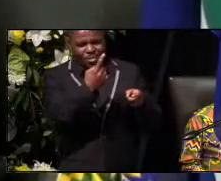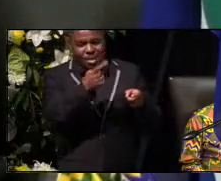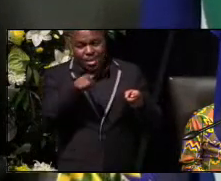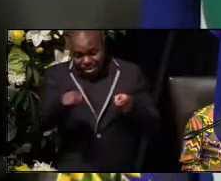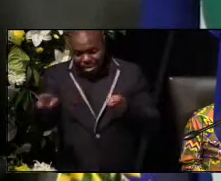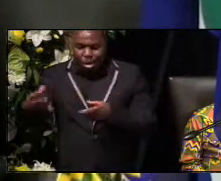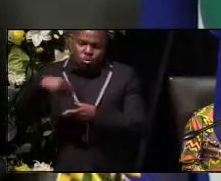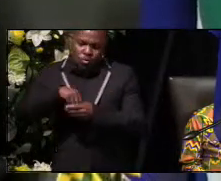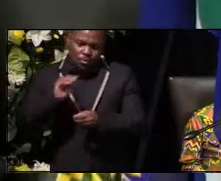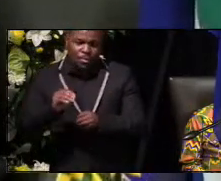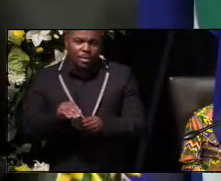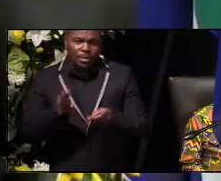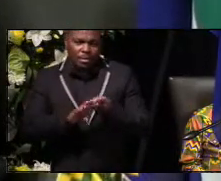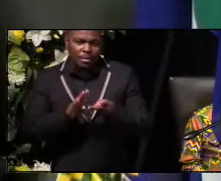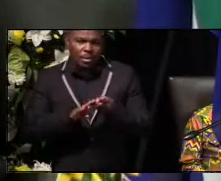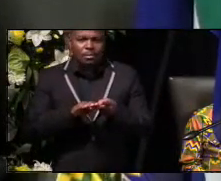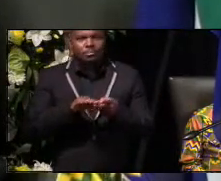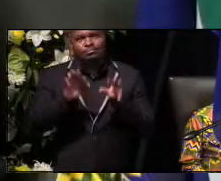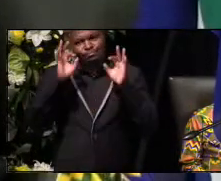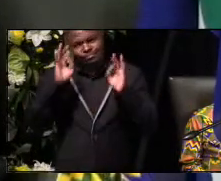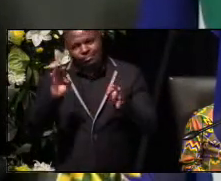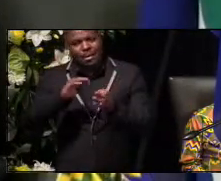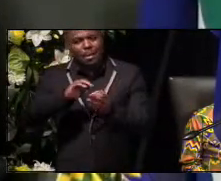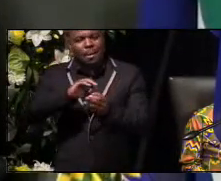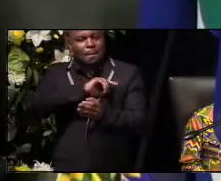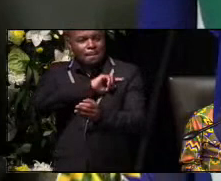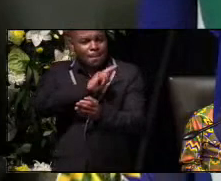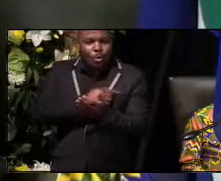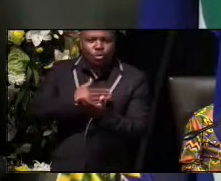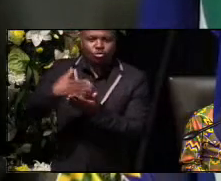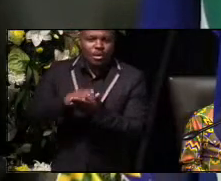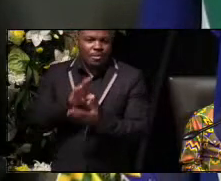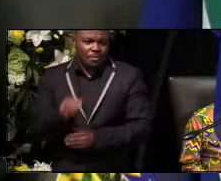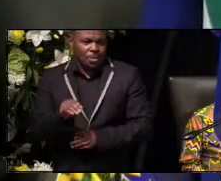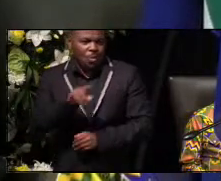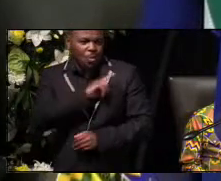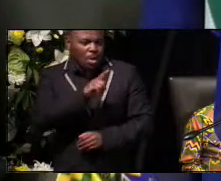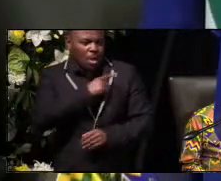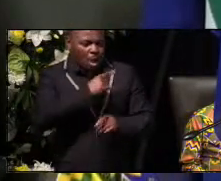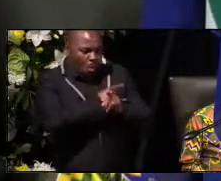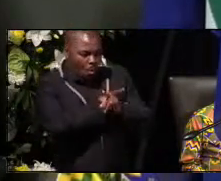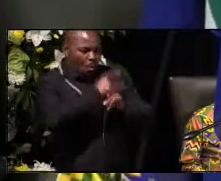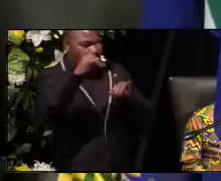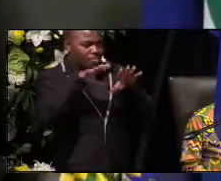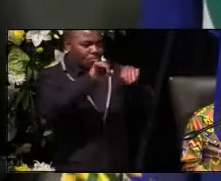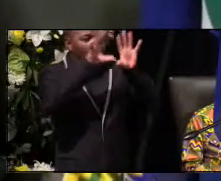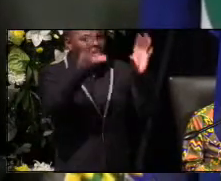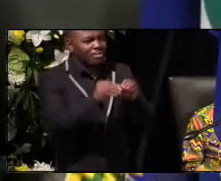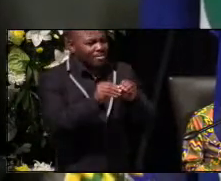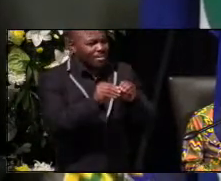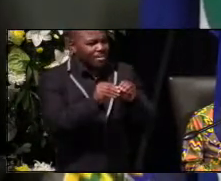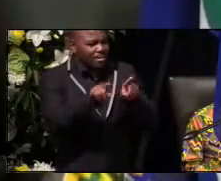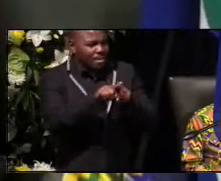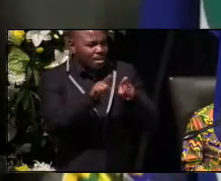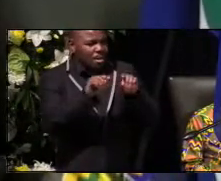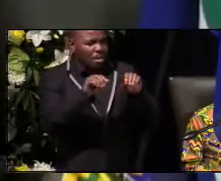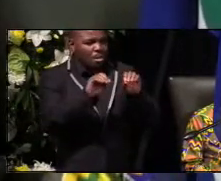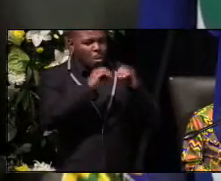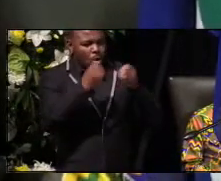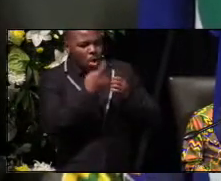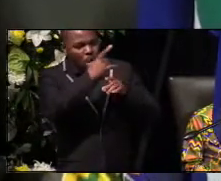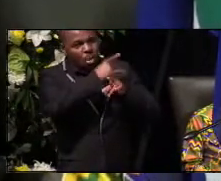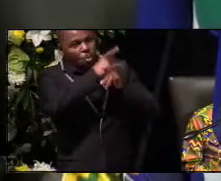to a real form of power sharing versus The Winner Takes all situation if only one party is in